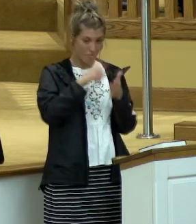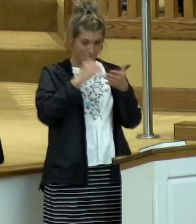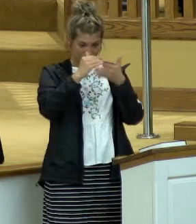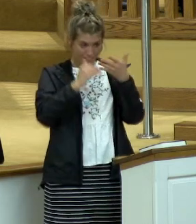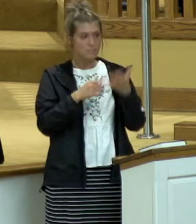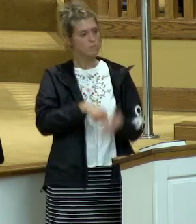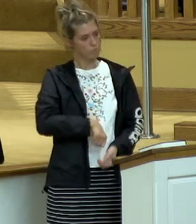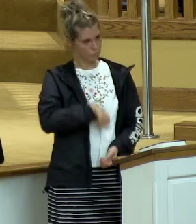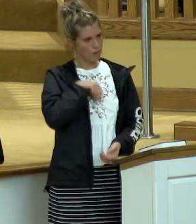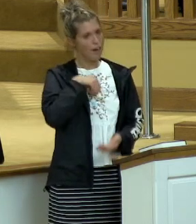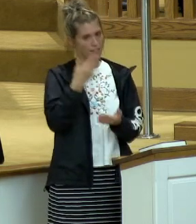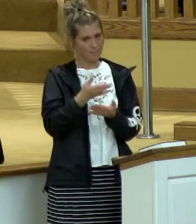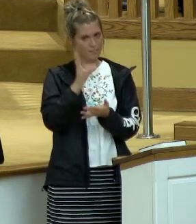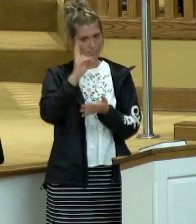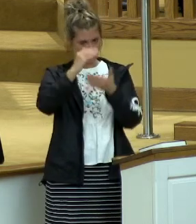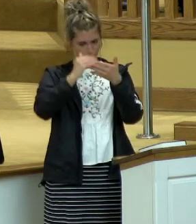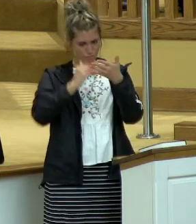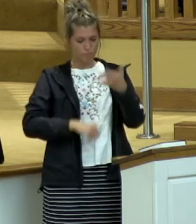Pride.